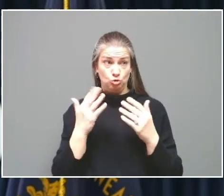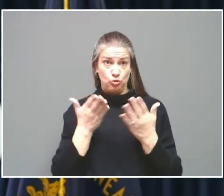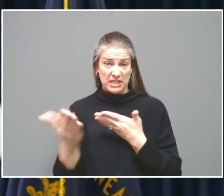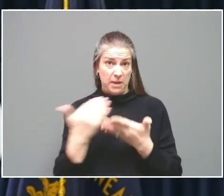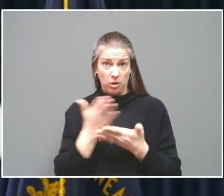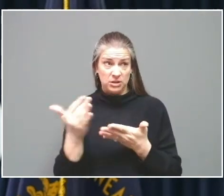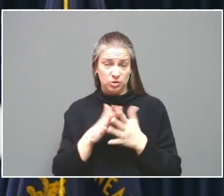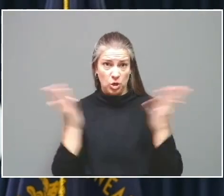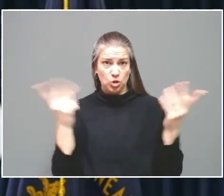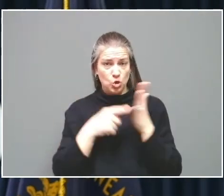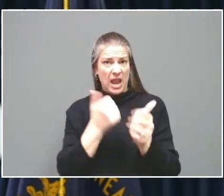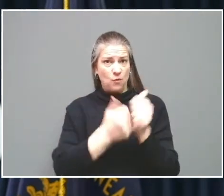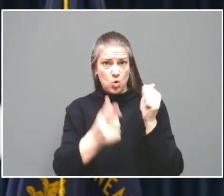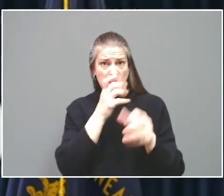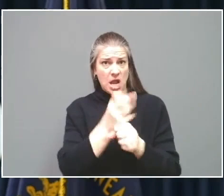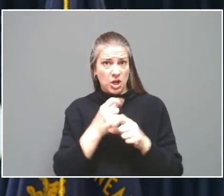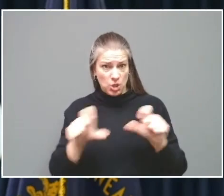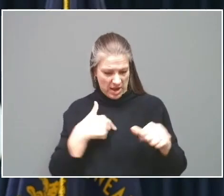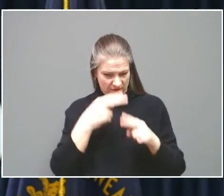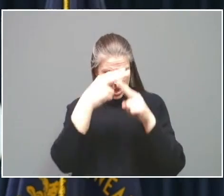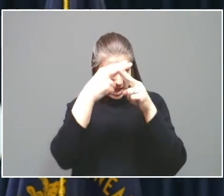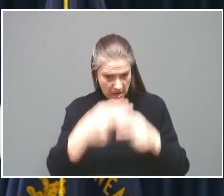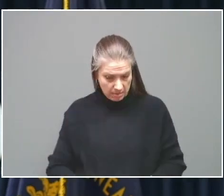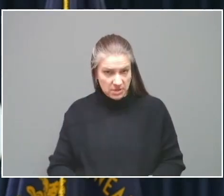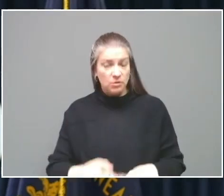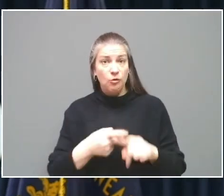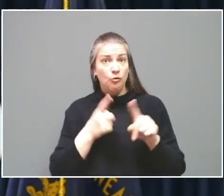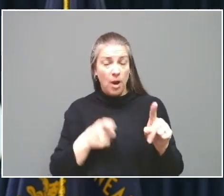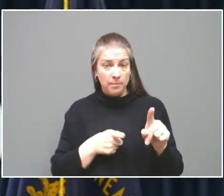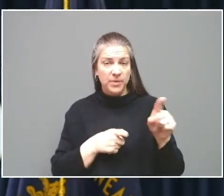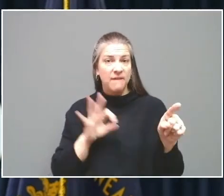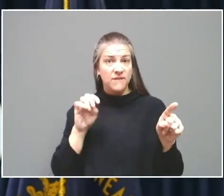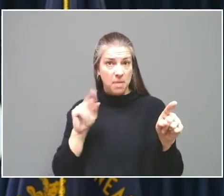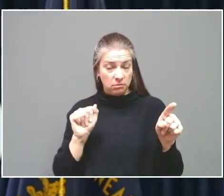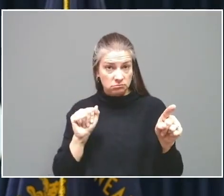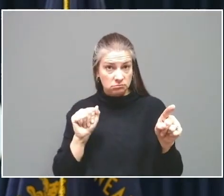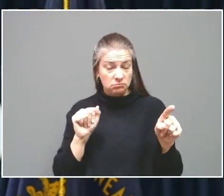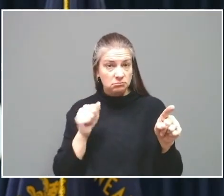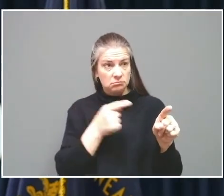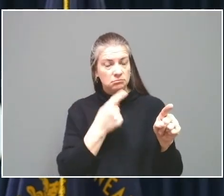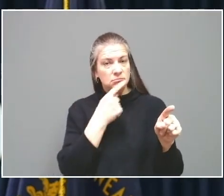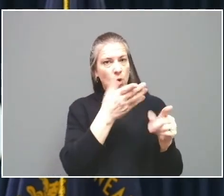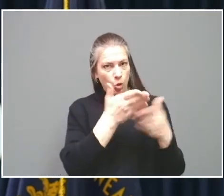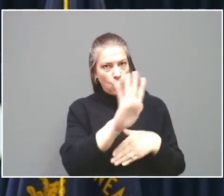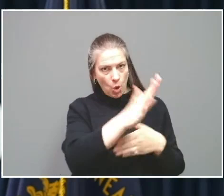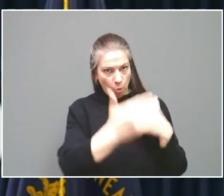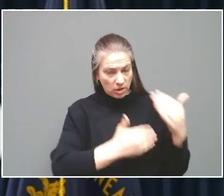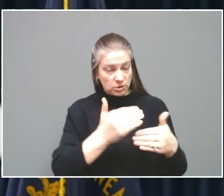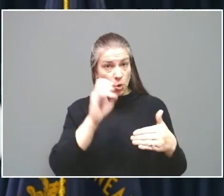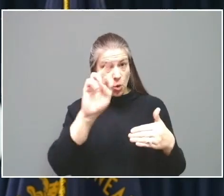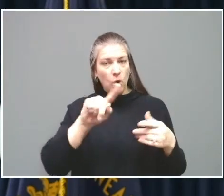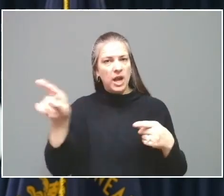everybody who got a check. We got those names from one of 2 places. FEMA, claiming they got through their process, or